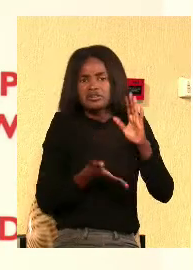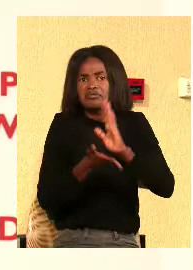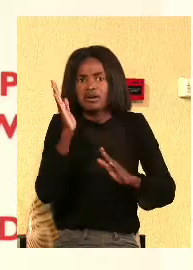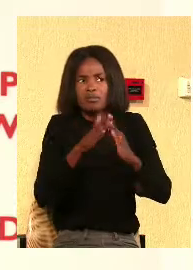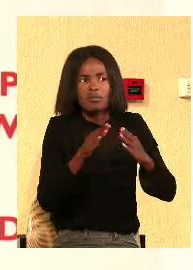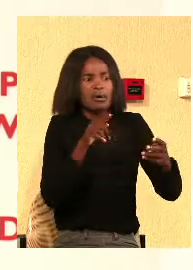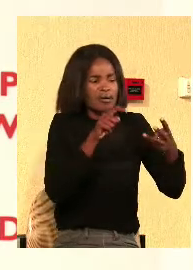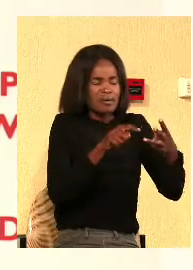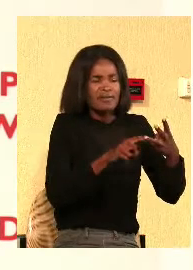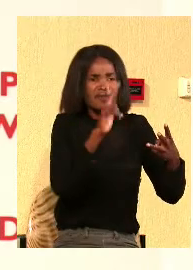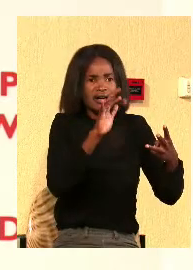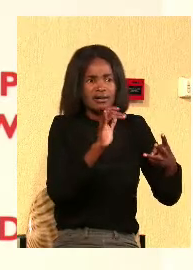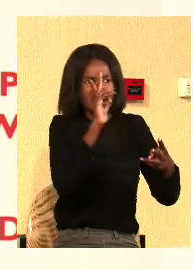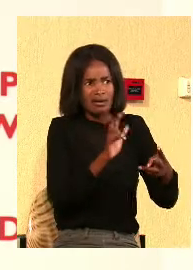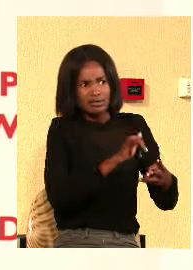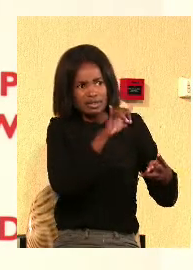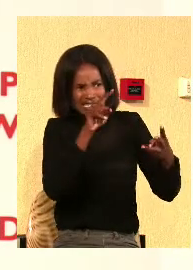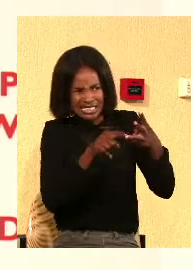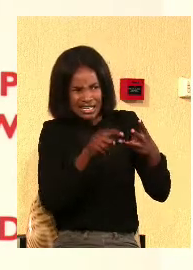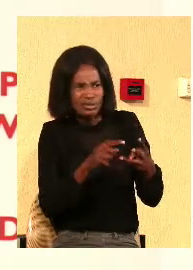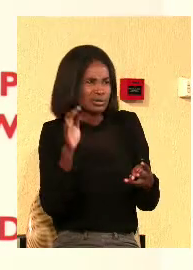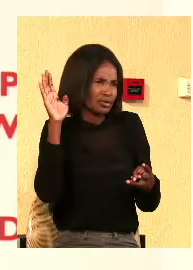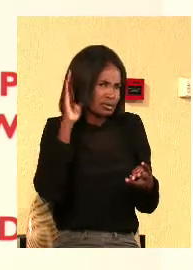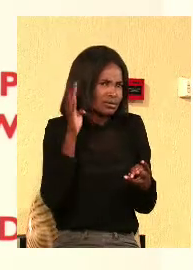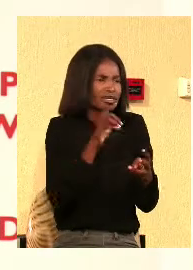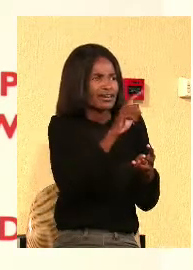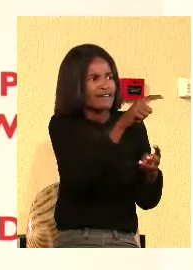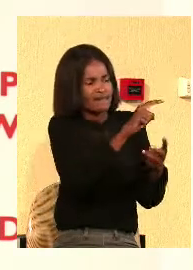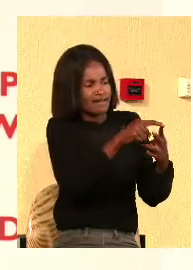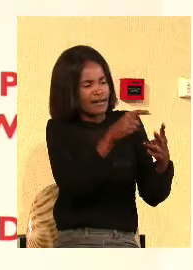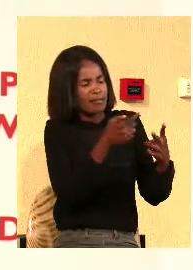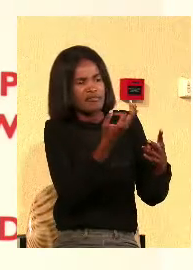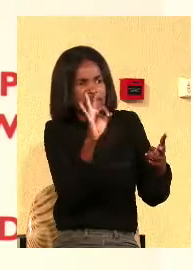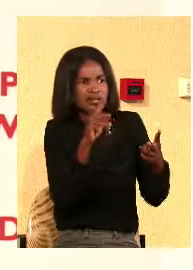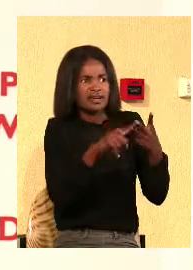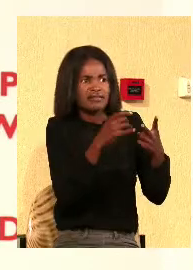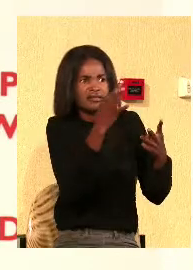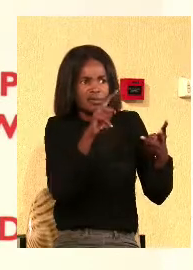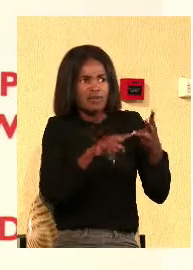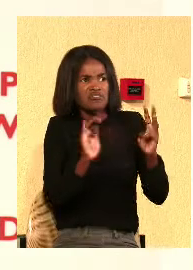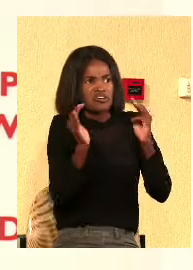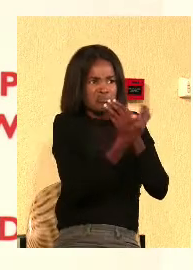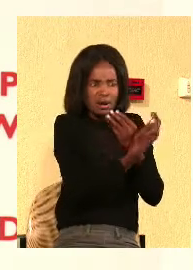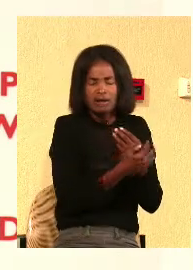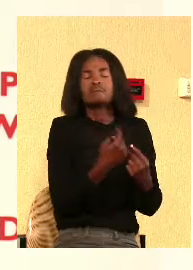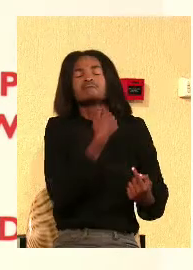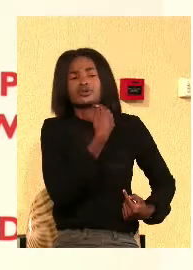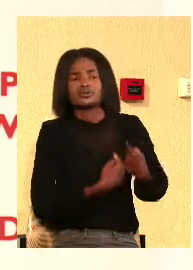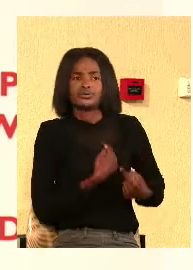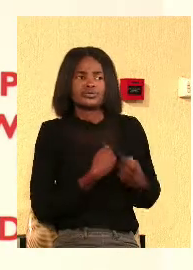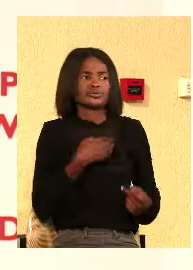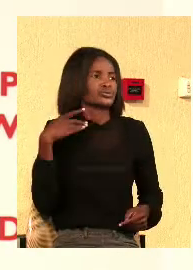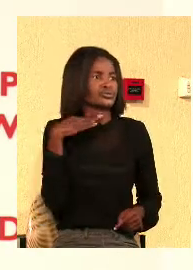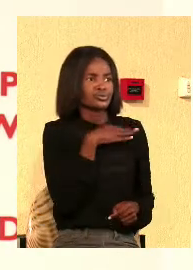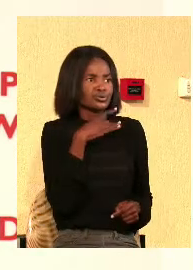Air Namibia was apparently not even aware that the quarantining of anyone coming from outside has